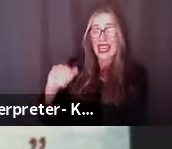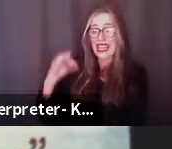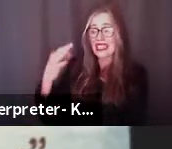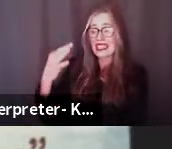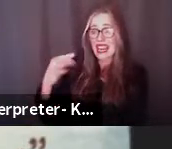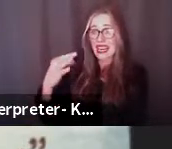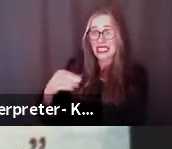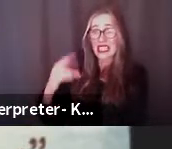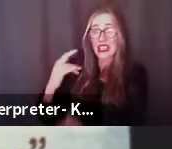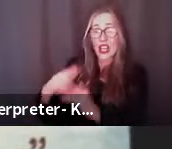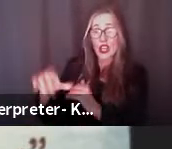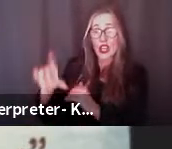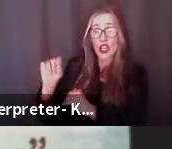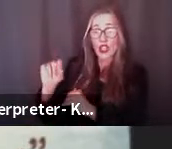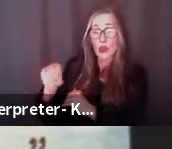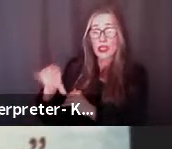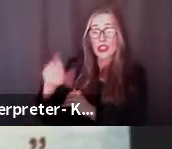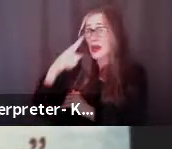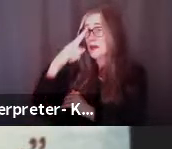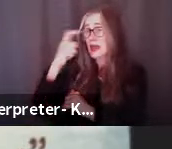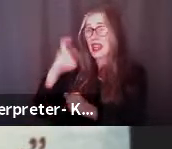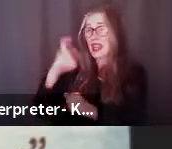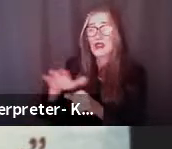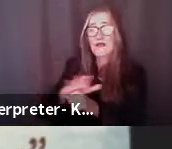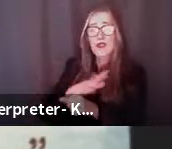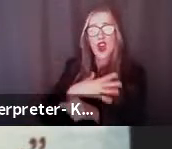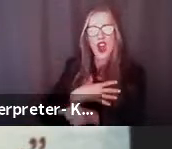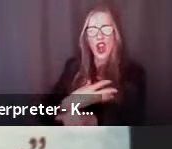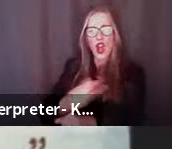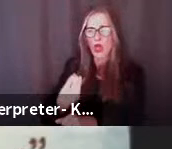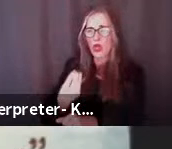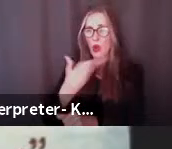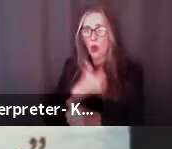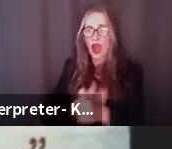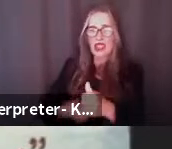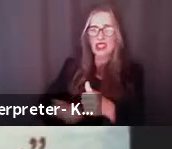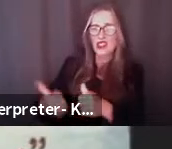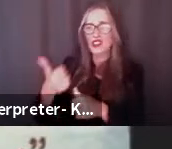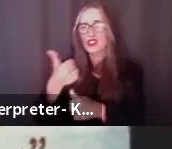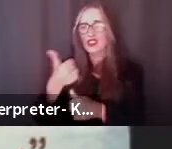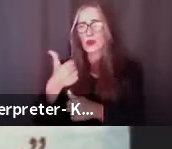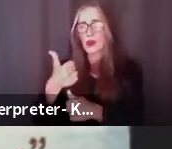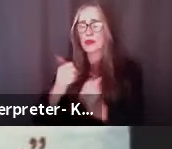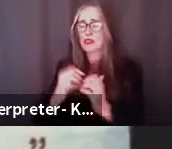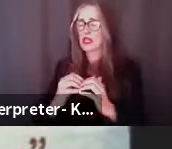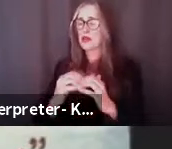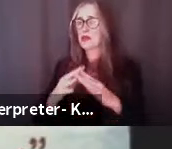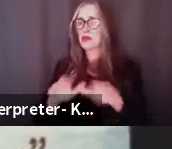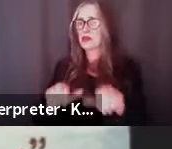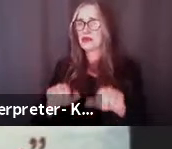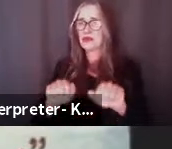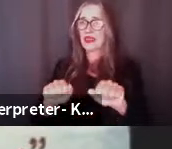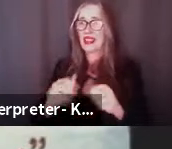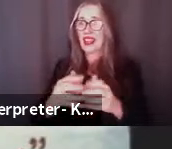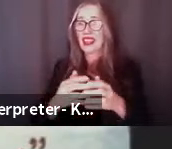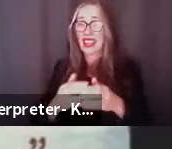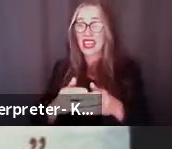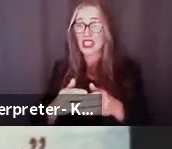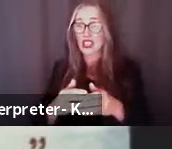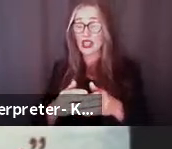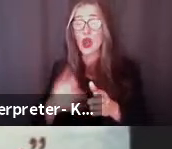serves as the fold for the type of white supremacy nation building that takes place during that time a prime example would be the race suicide